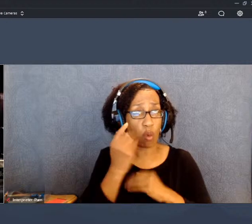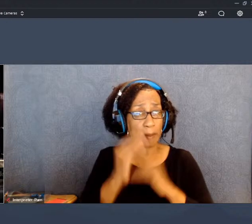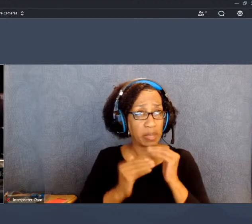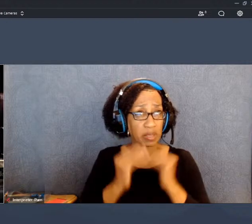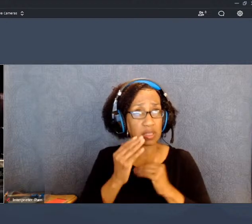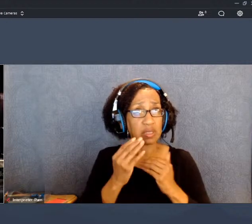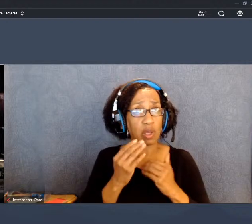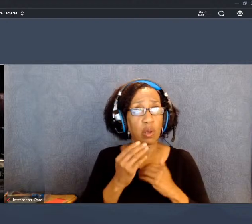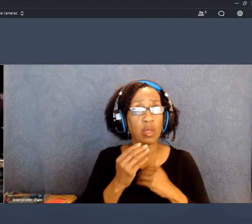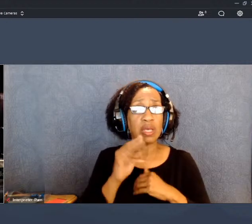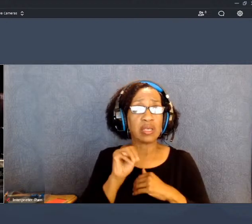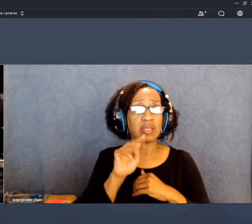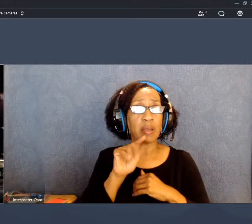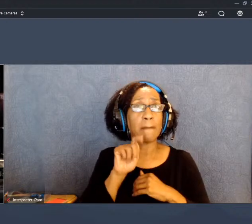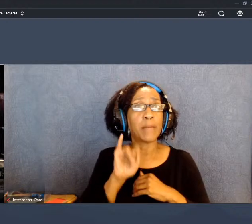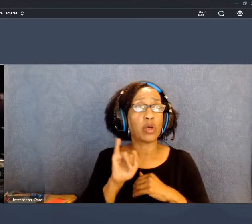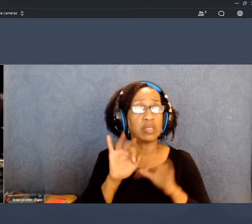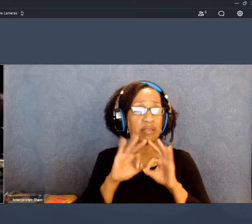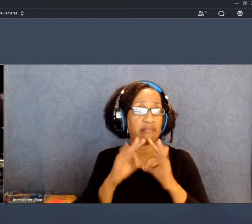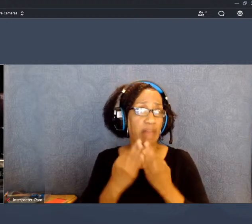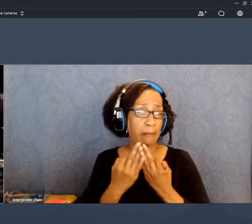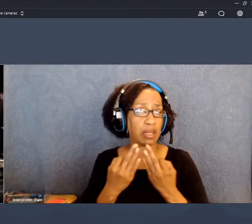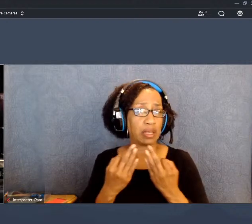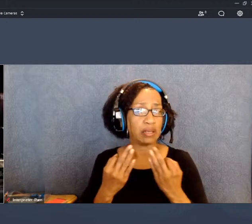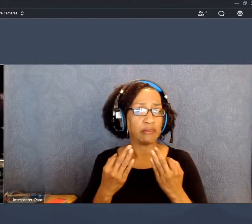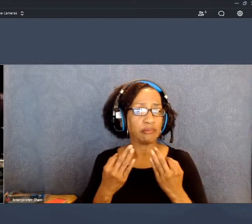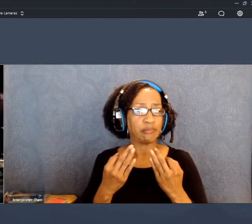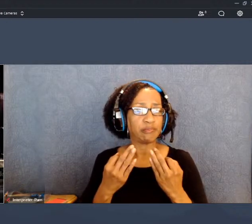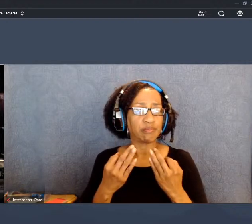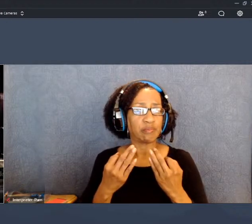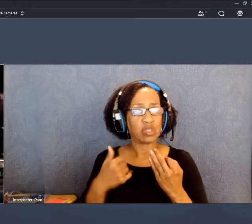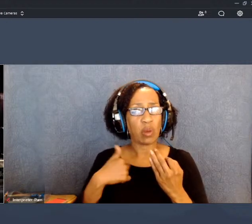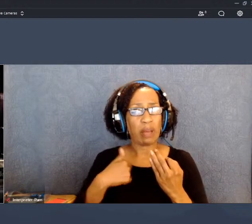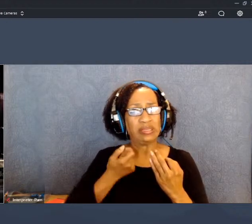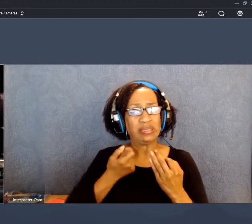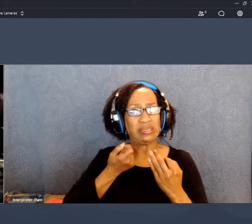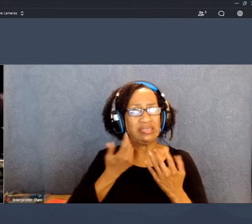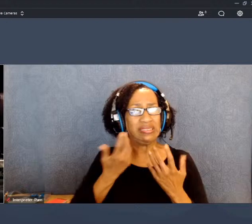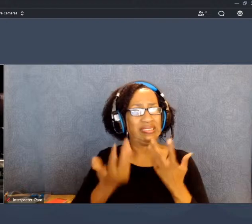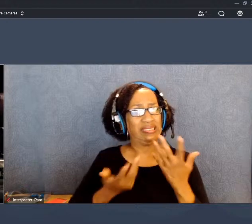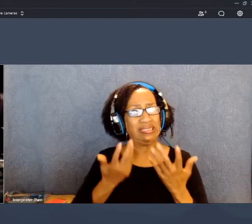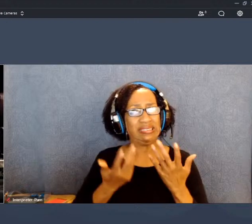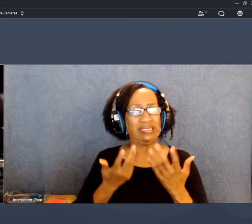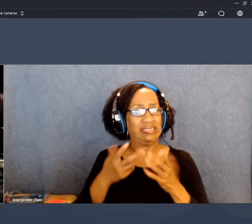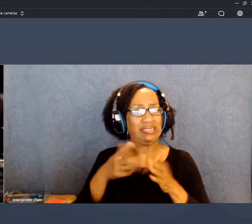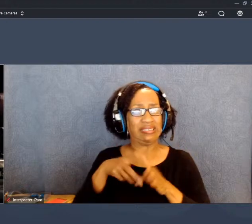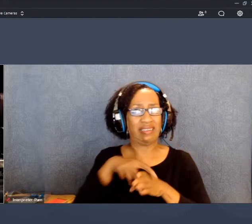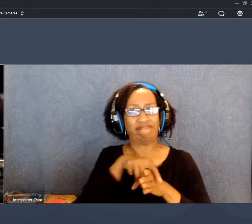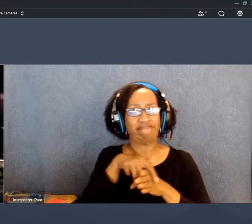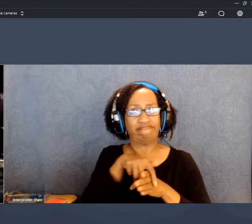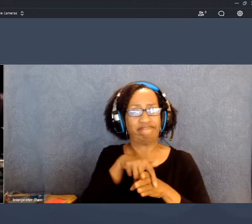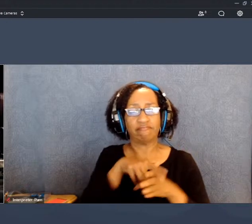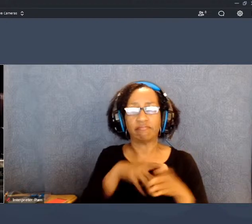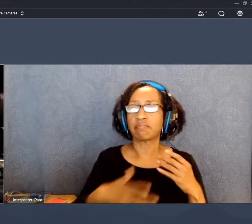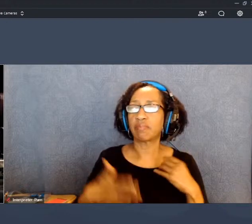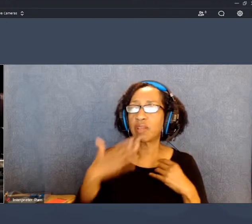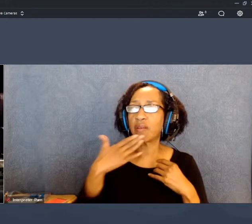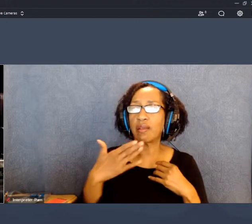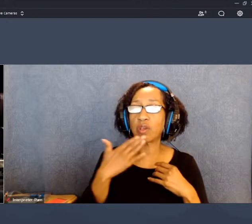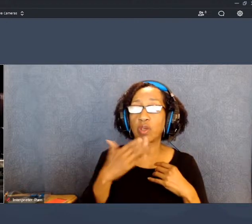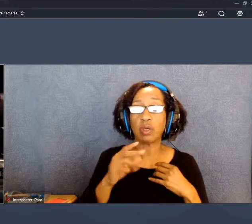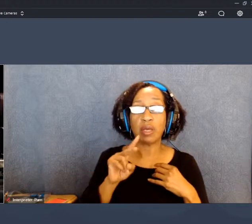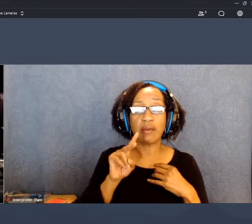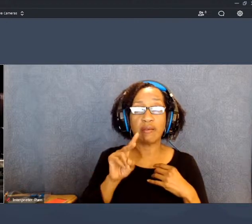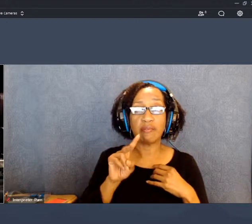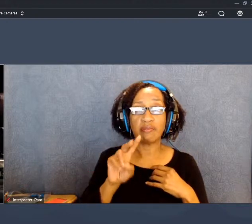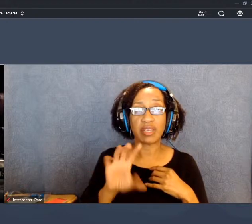multifamily. So, I guess that's where I'm kind of hung up. Thank you, Councilman Carlisle. Vice Chair Lady Swearingen.